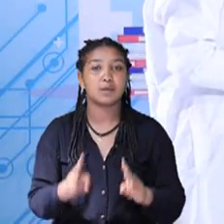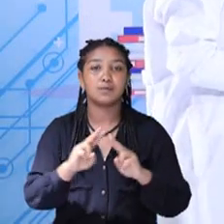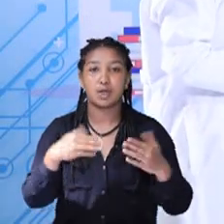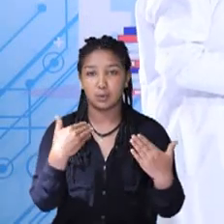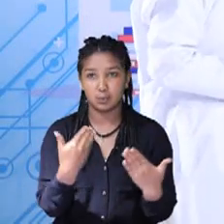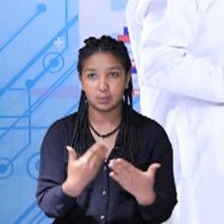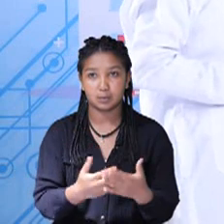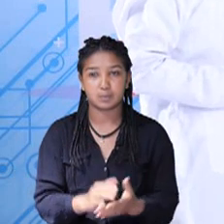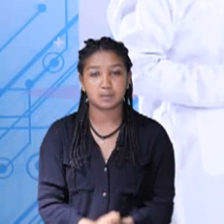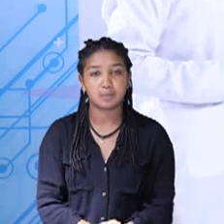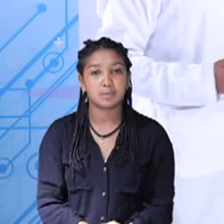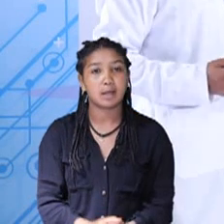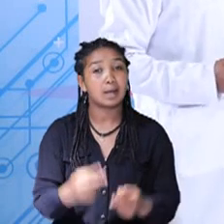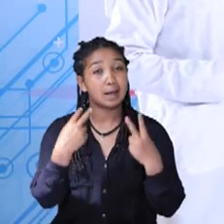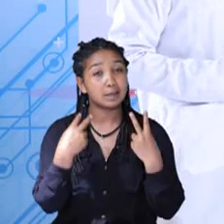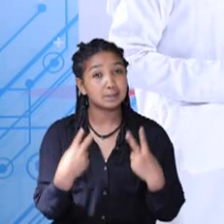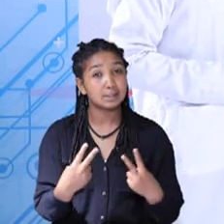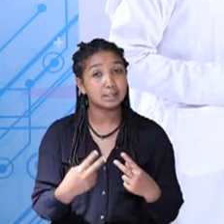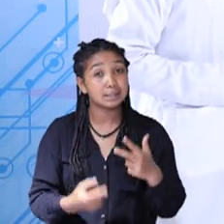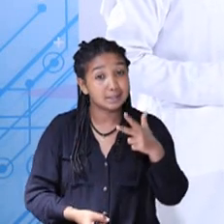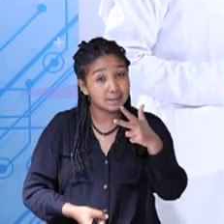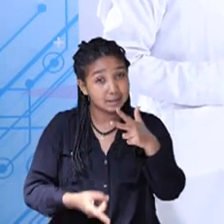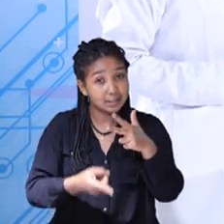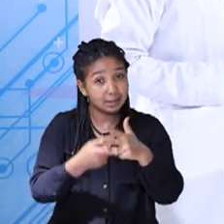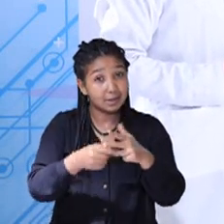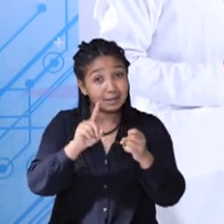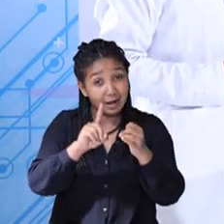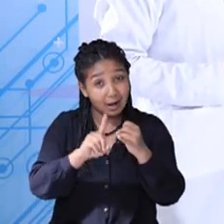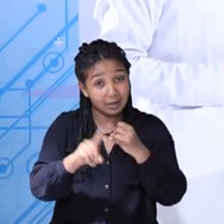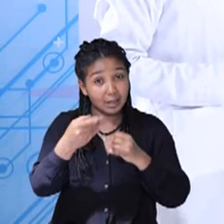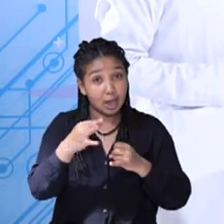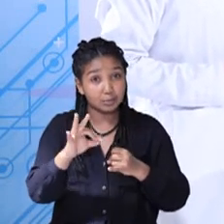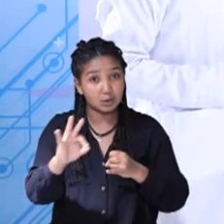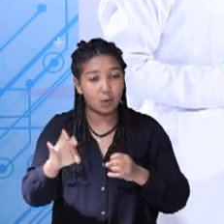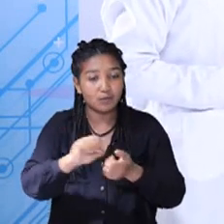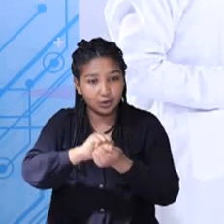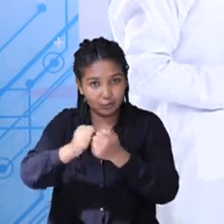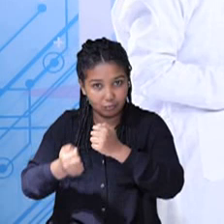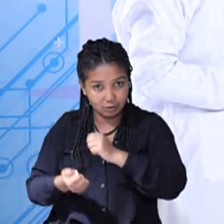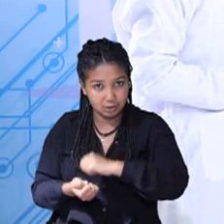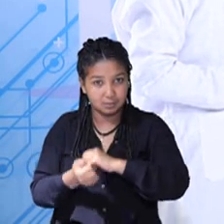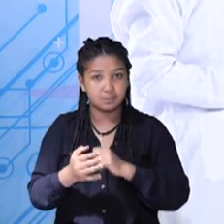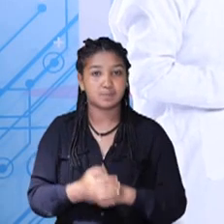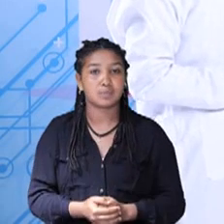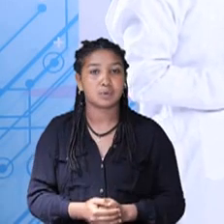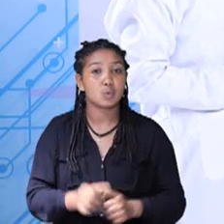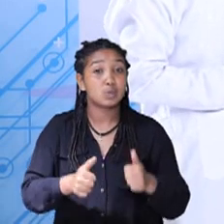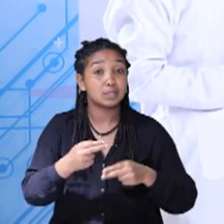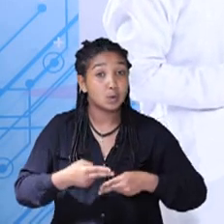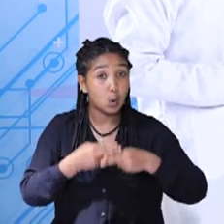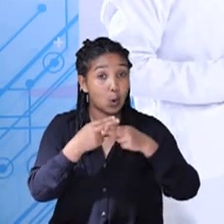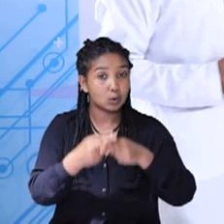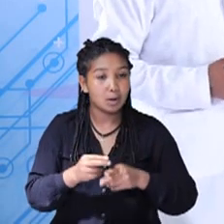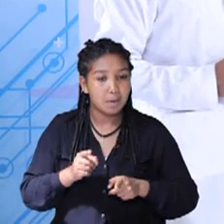good. Let's see the third and the last type of evolution, which is